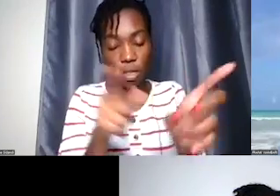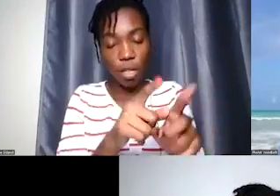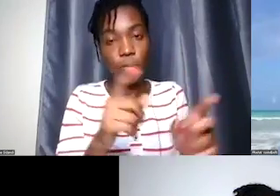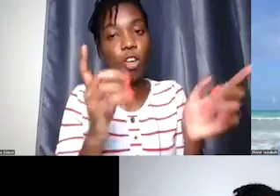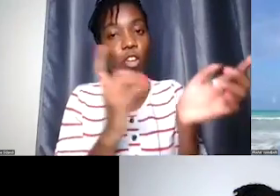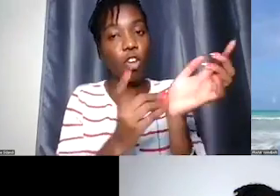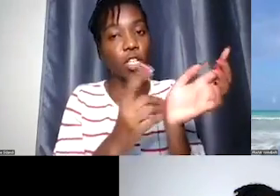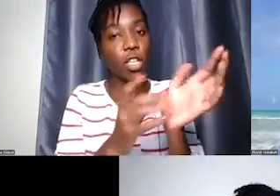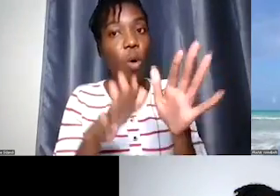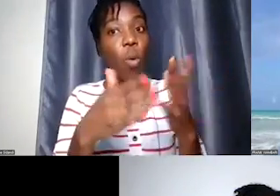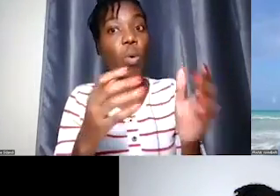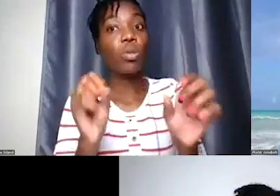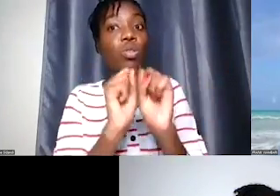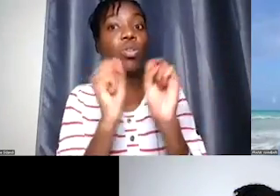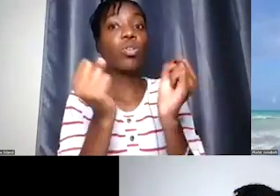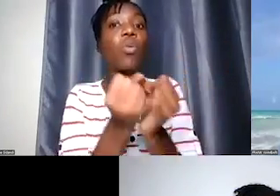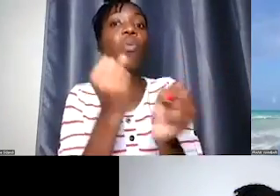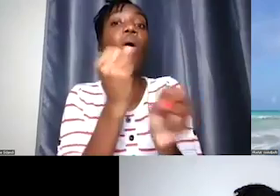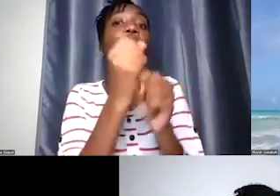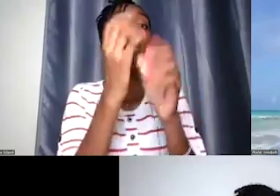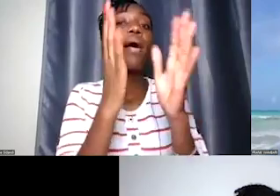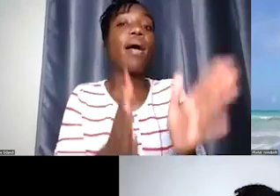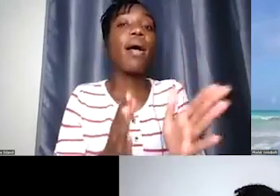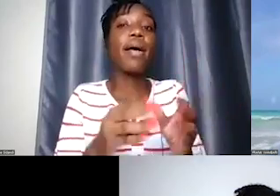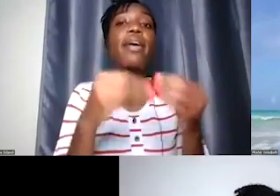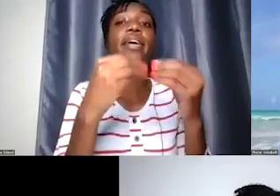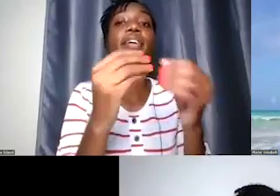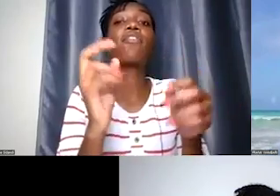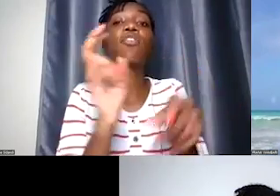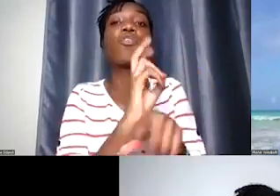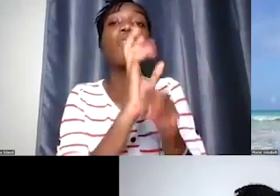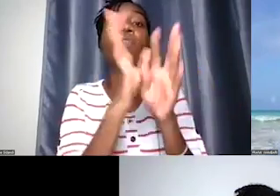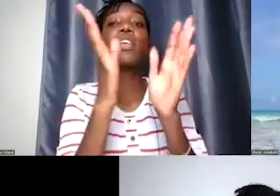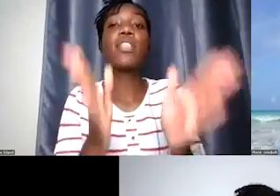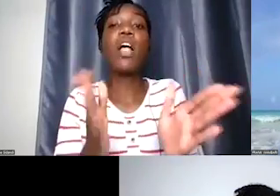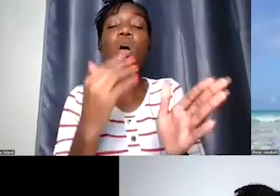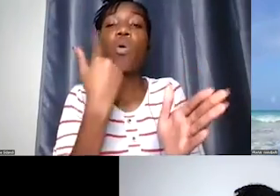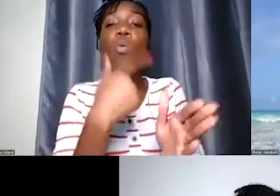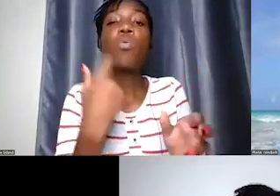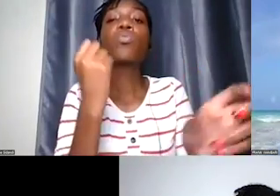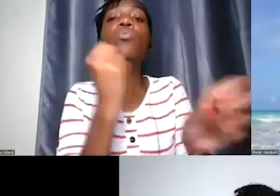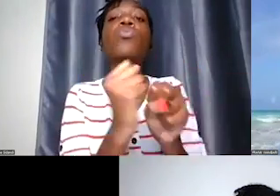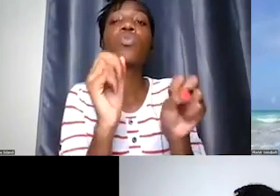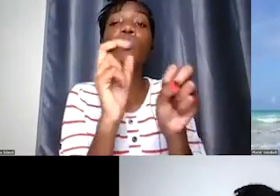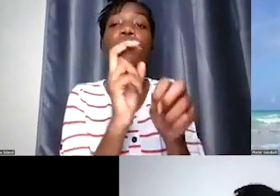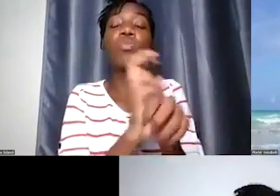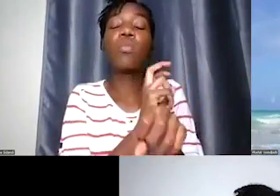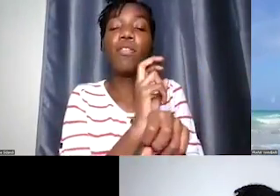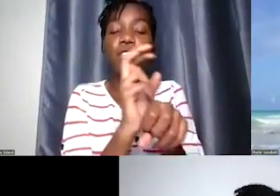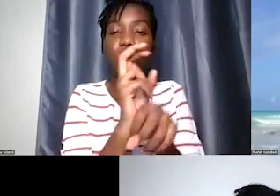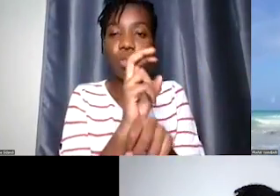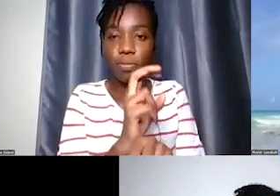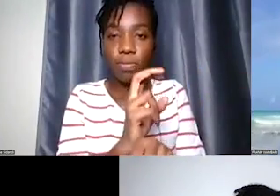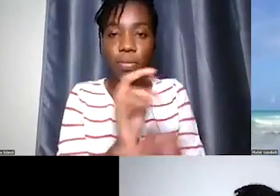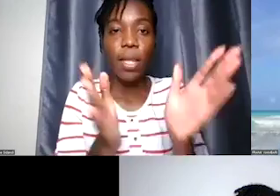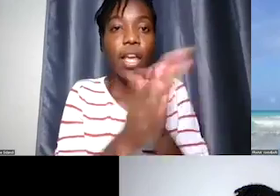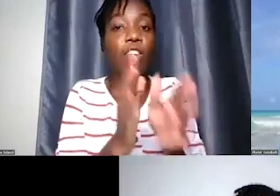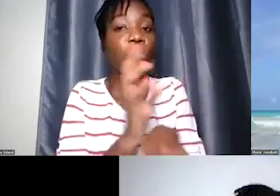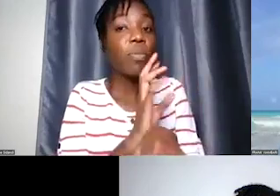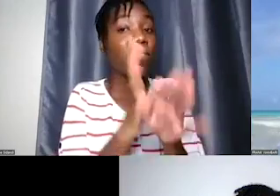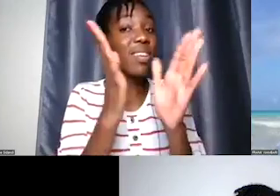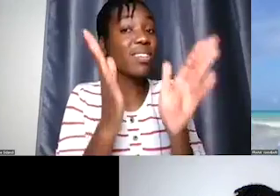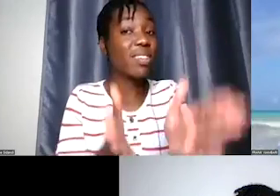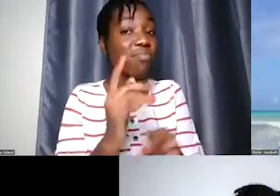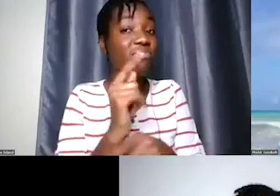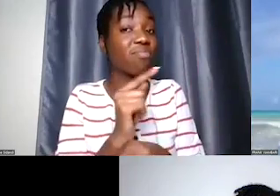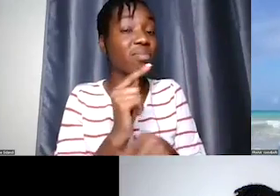worker, you are given a supervisor who will do your supervision. The supervisor is not mainly even to